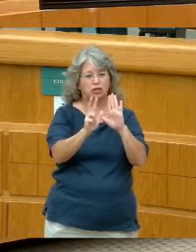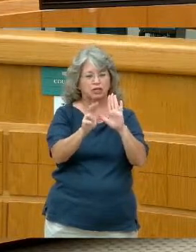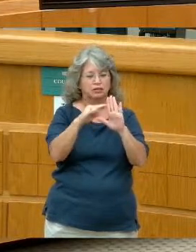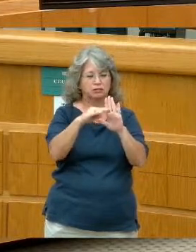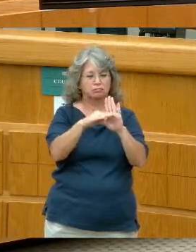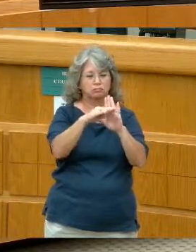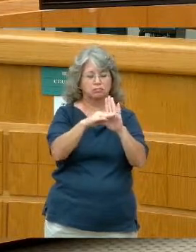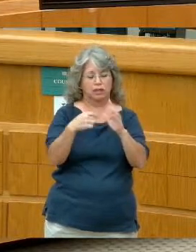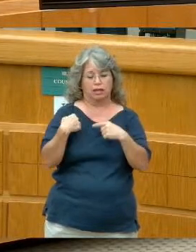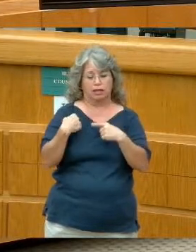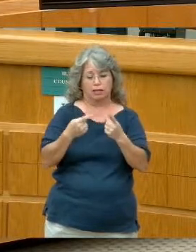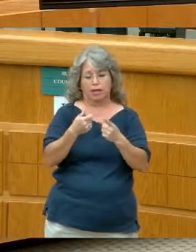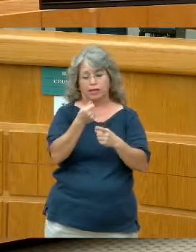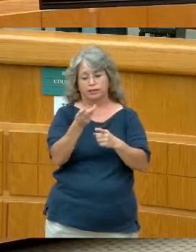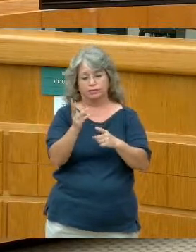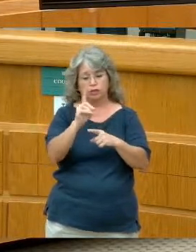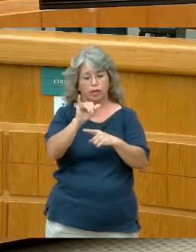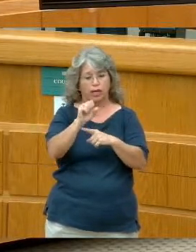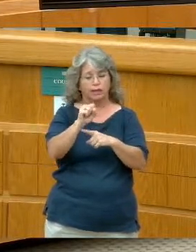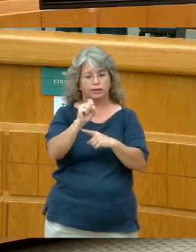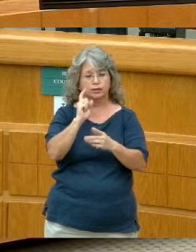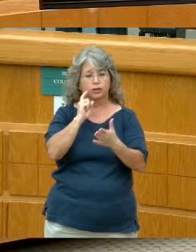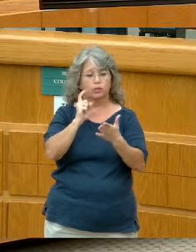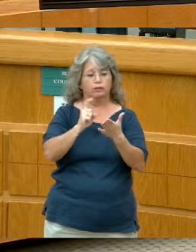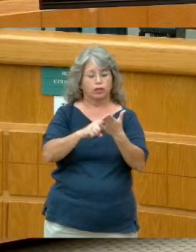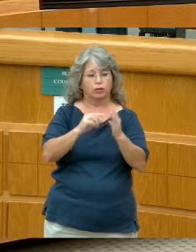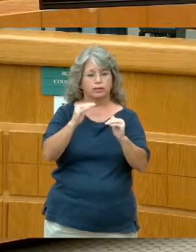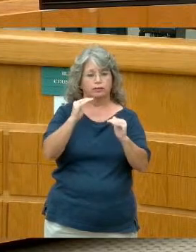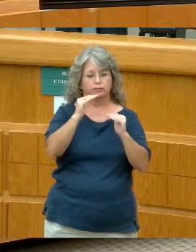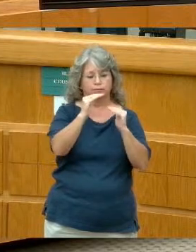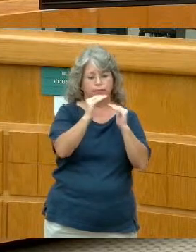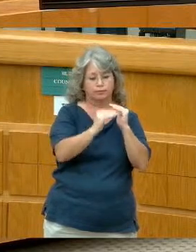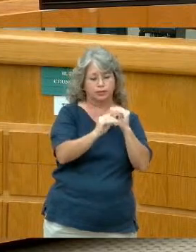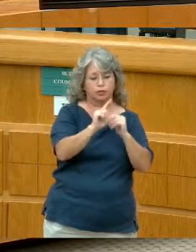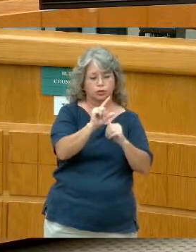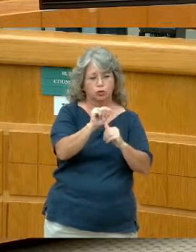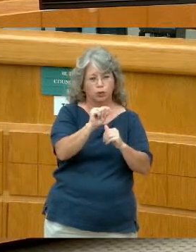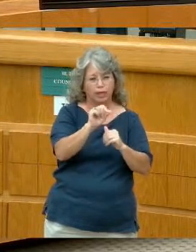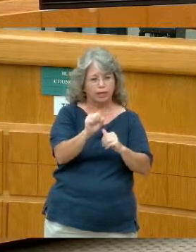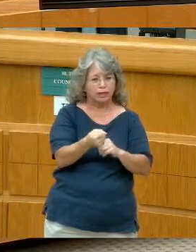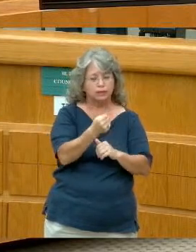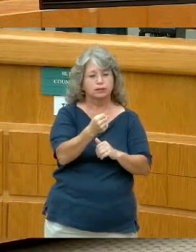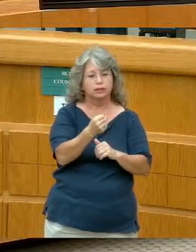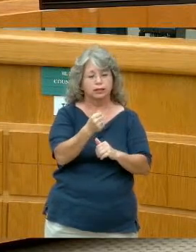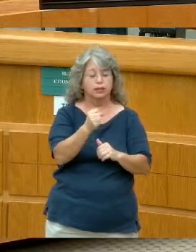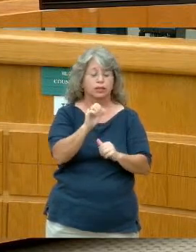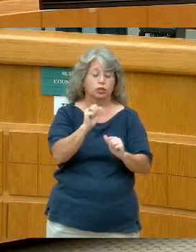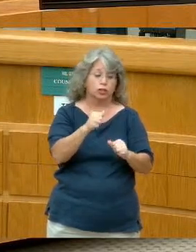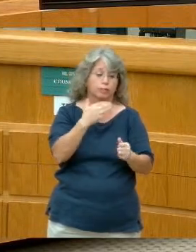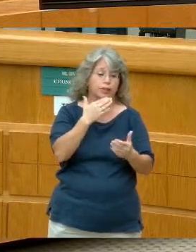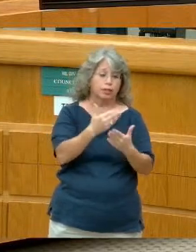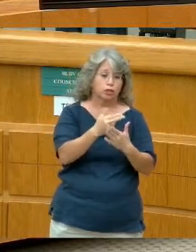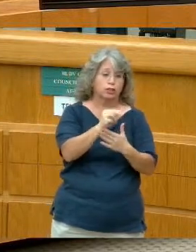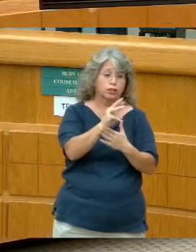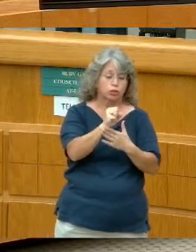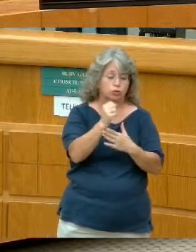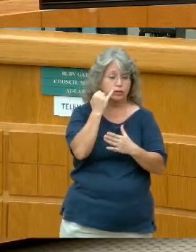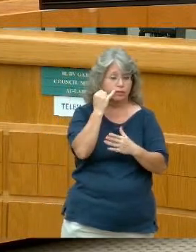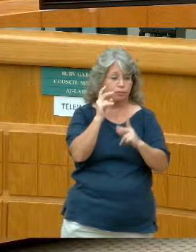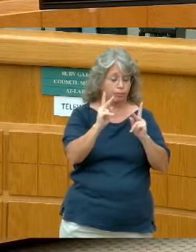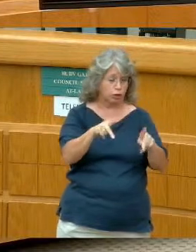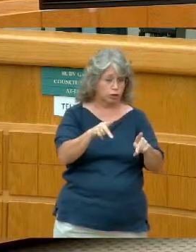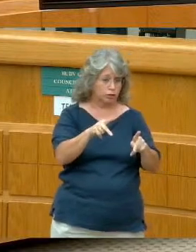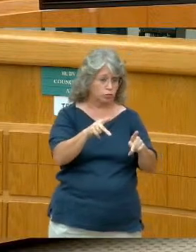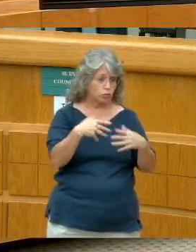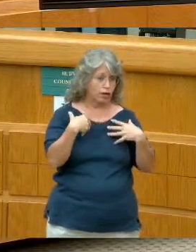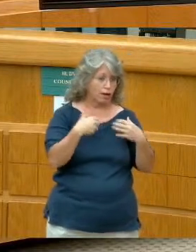30s. And finally, these last few days, we've seen actually in the 20s, which could be good news if the person's recovered and